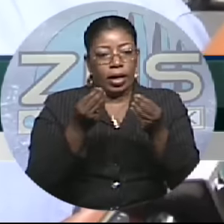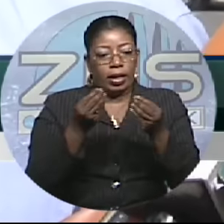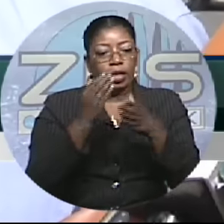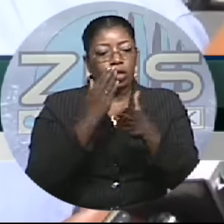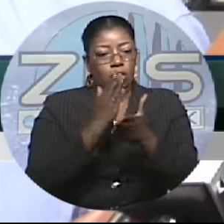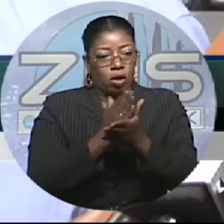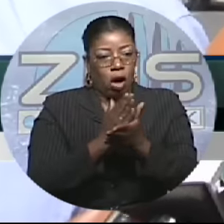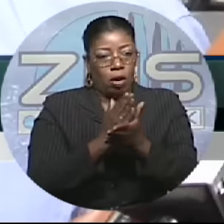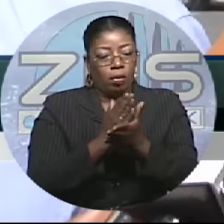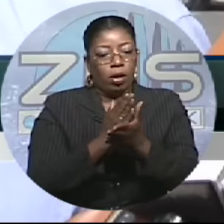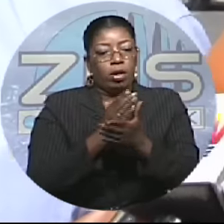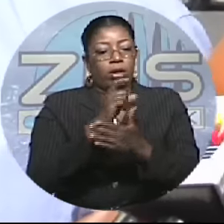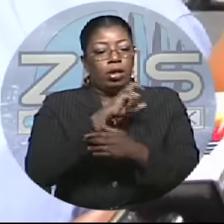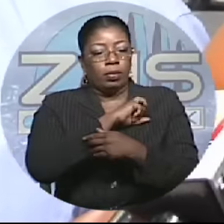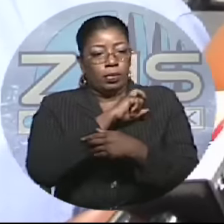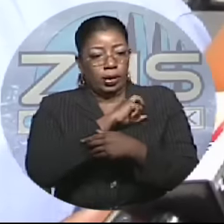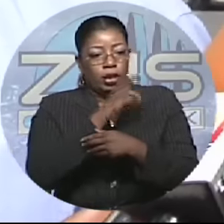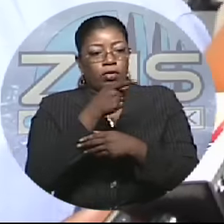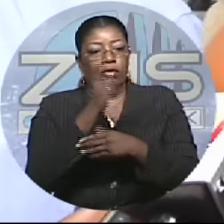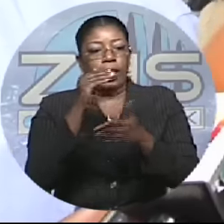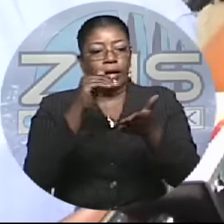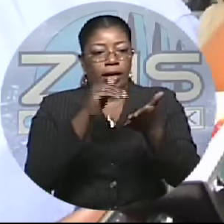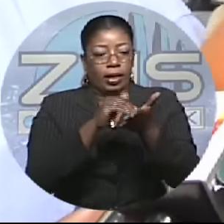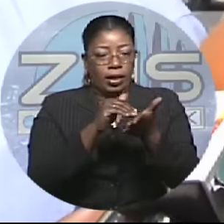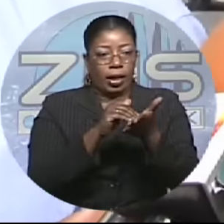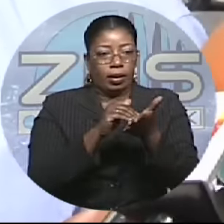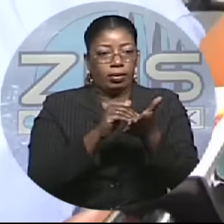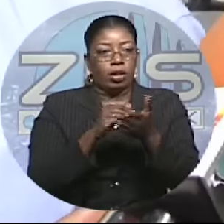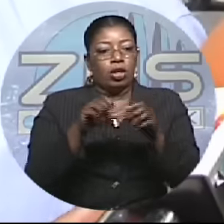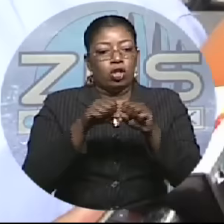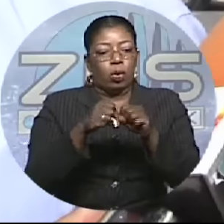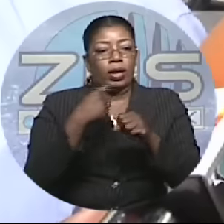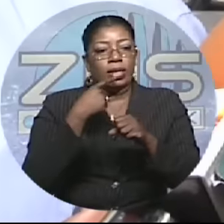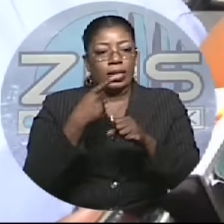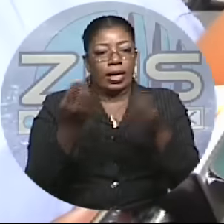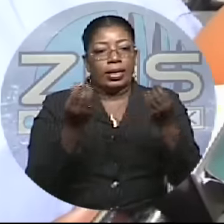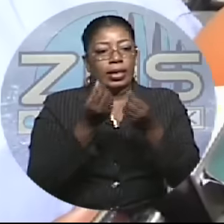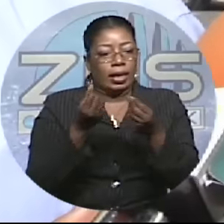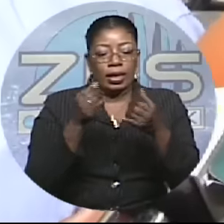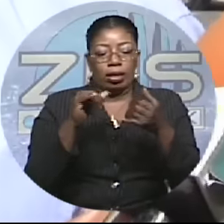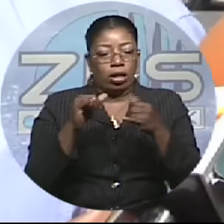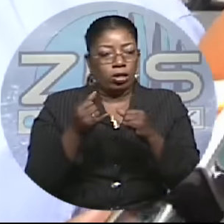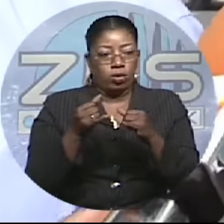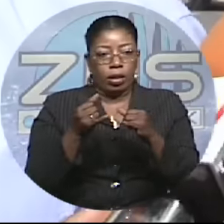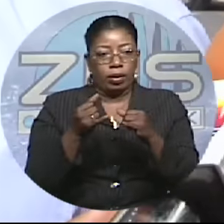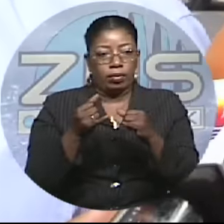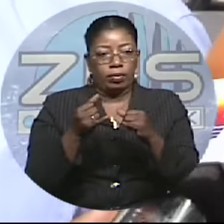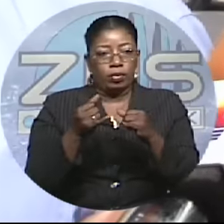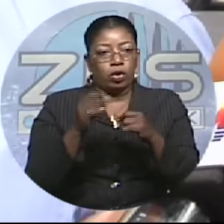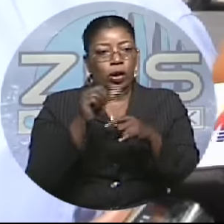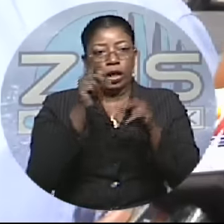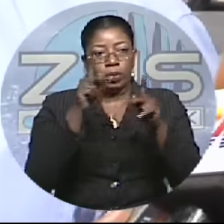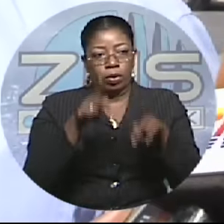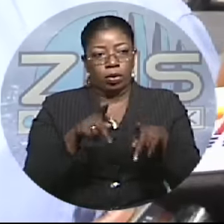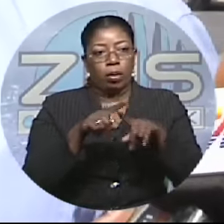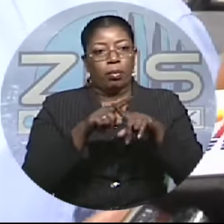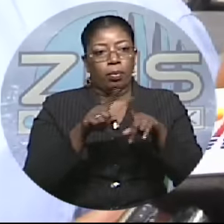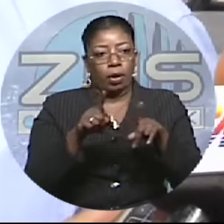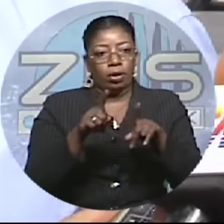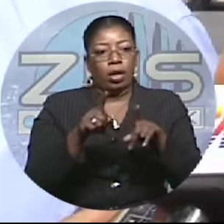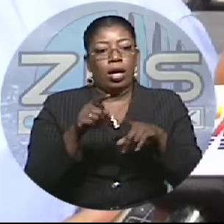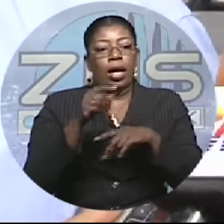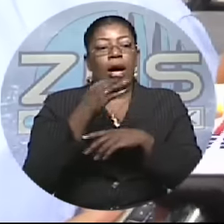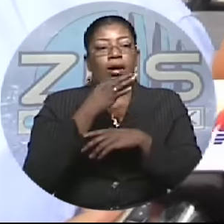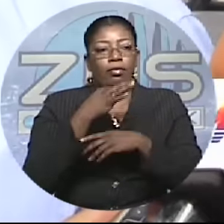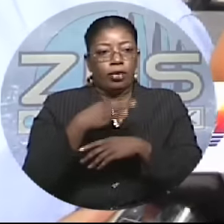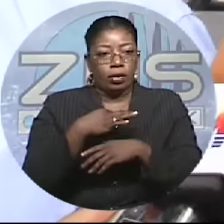the vehicle. Vehicle was damaged, but we can say at this point no reports of injuries to anybody. But we can say a female